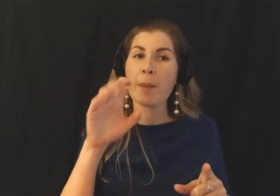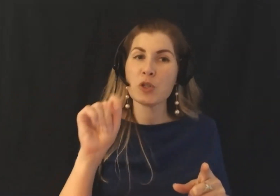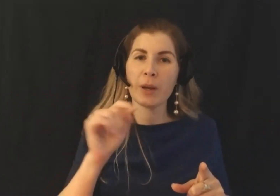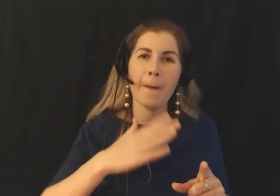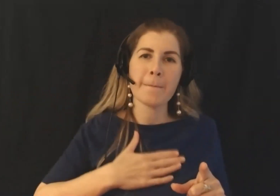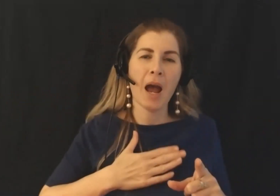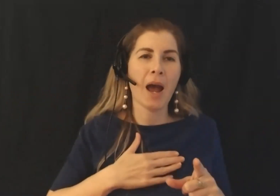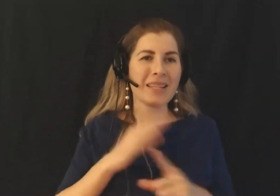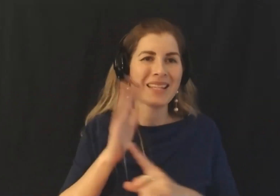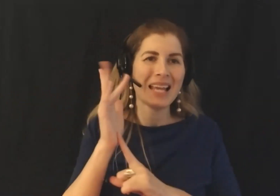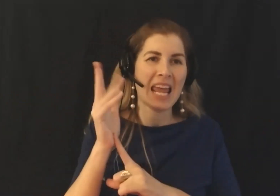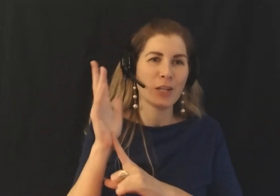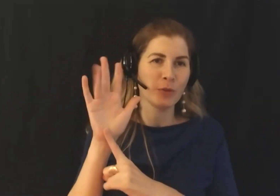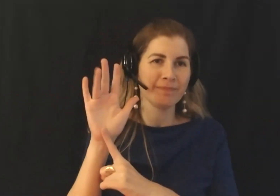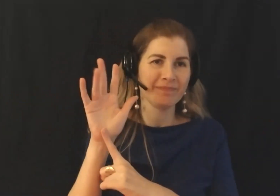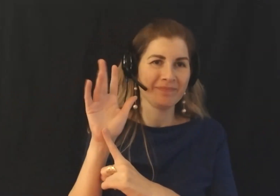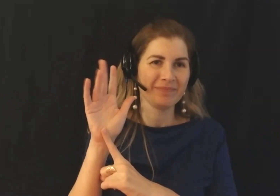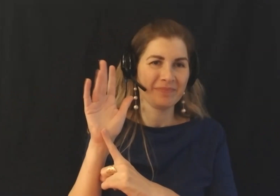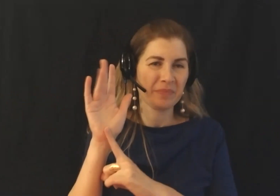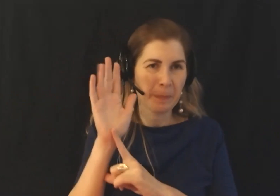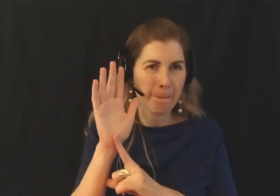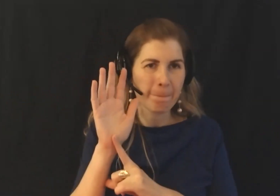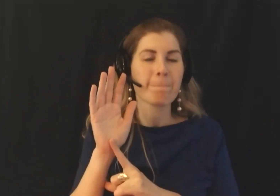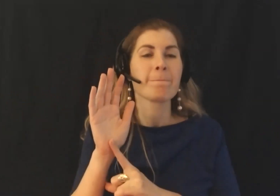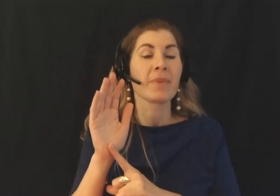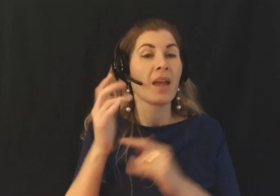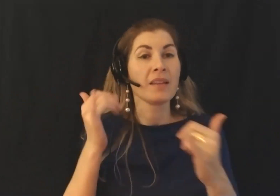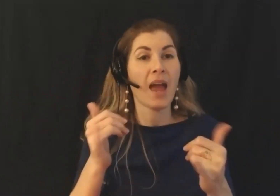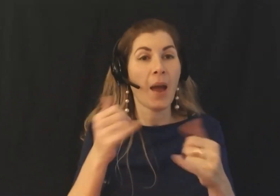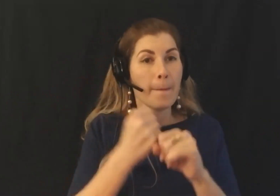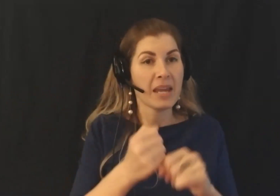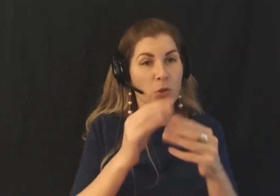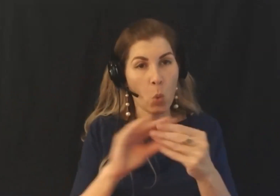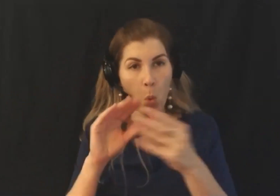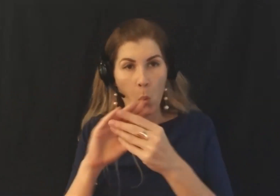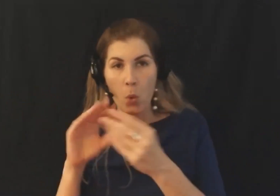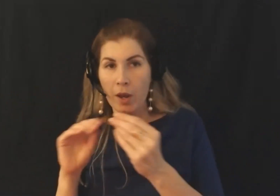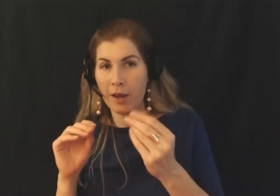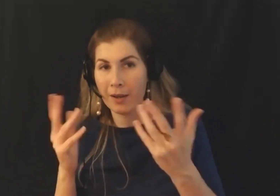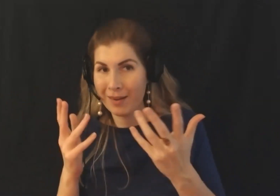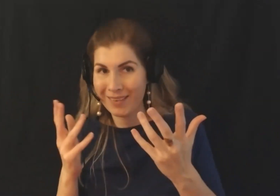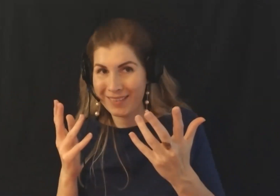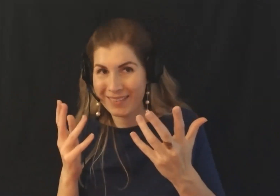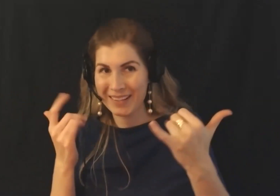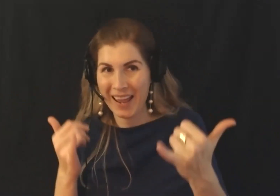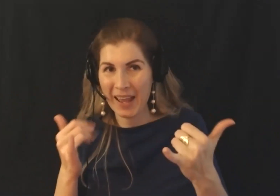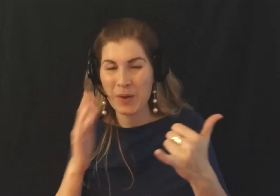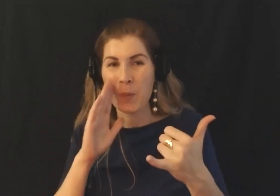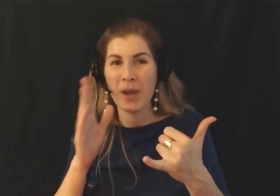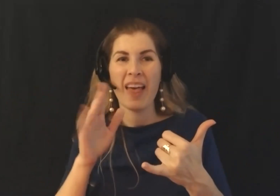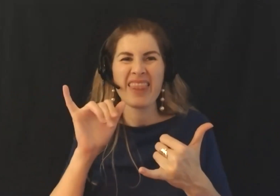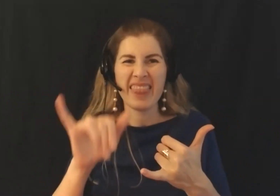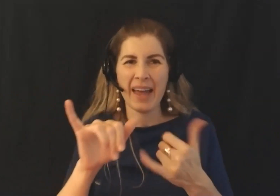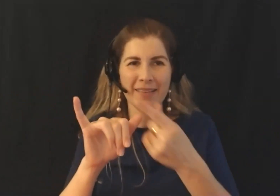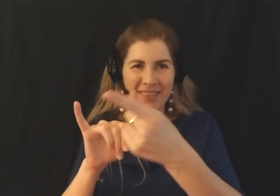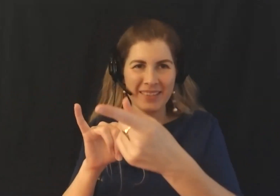actually a candle. And so as we're making this story, we have the challenge of bringing this prop or